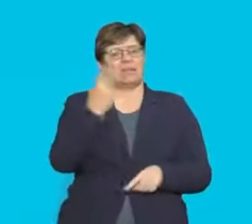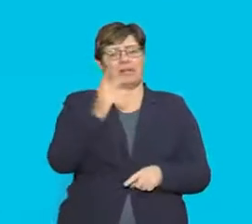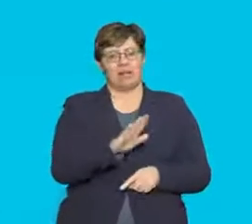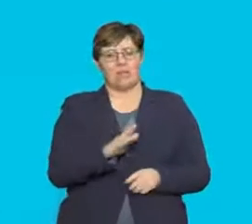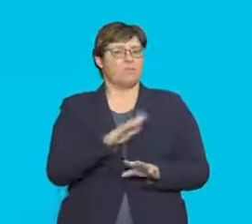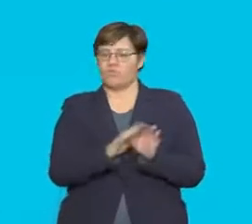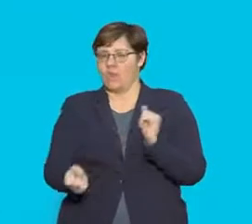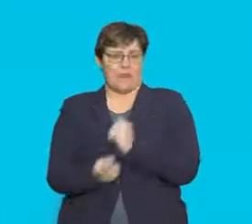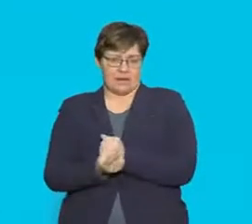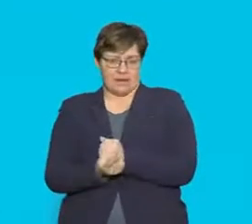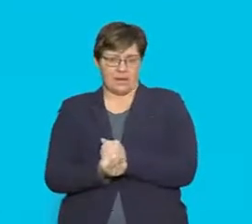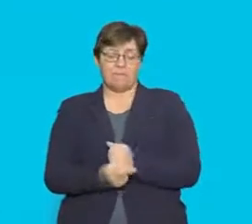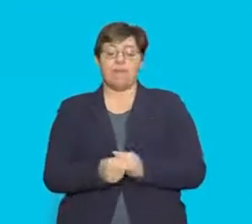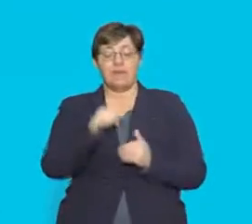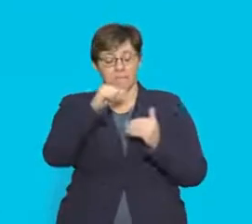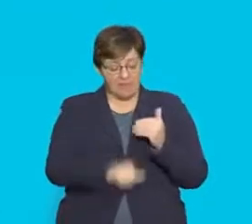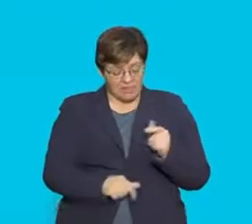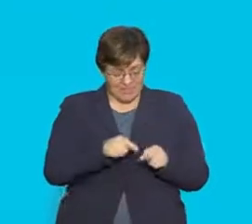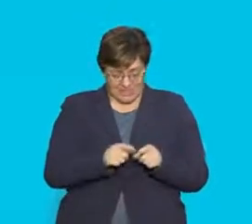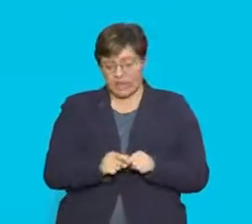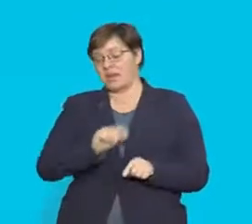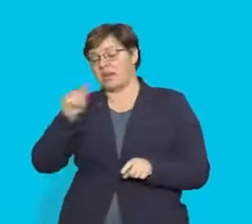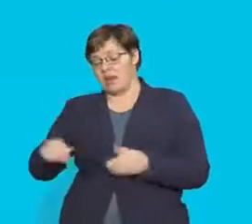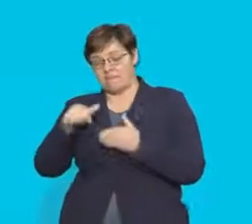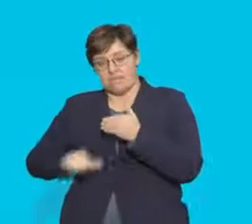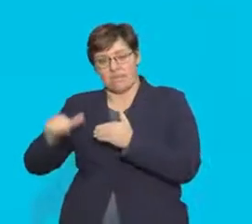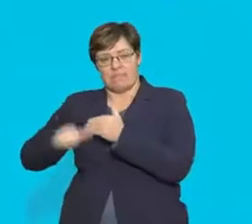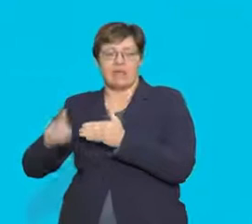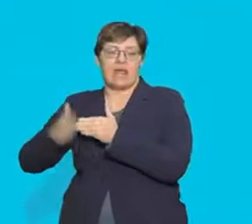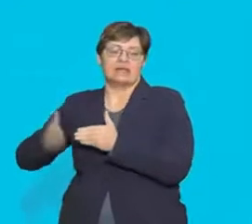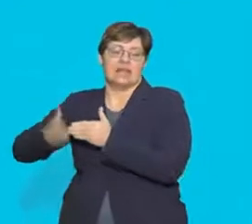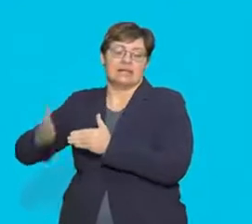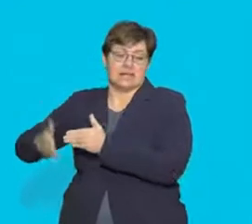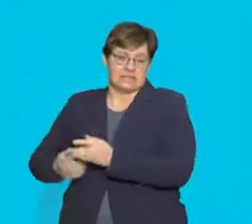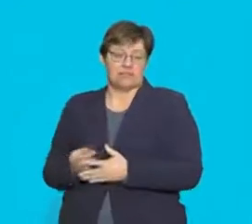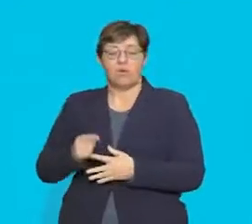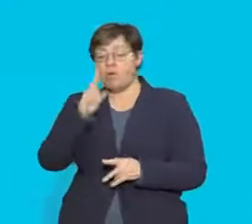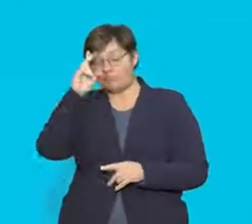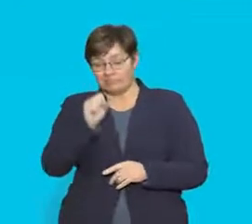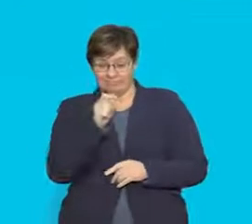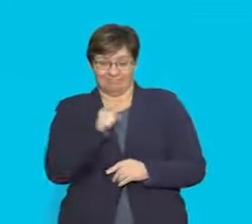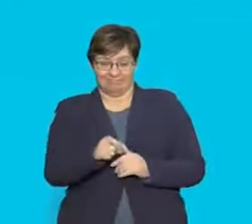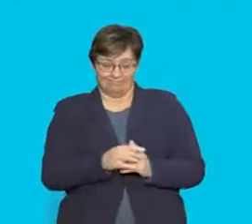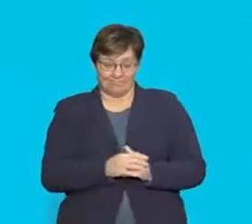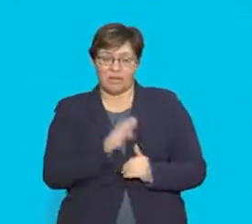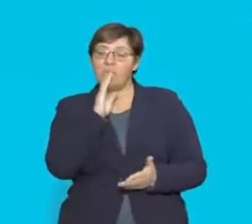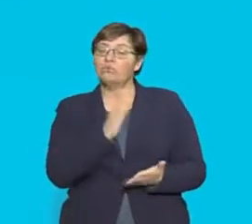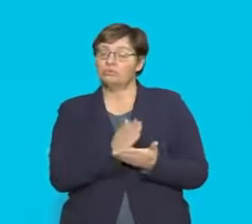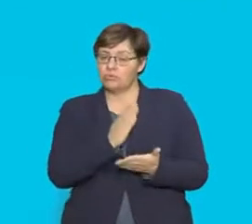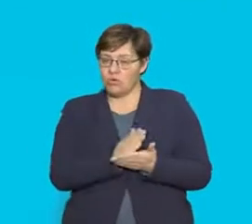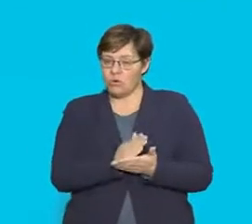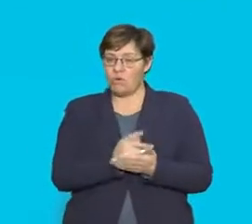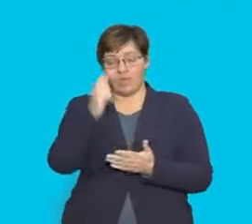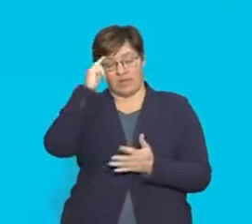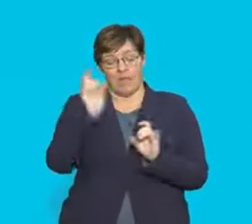that was not the case. It was month end, then month end, then month end. So that's how I want you guys to please make sure that you